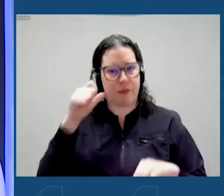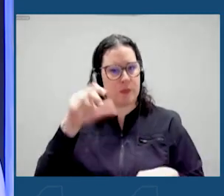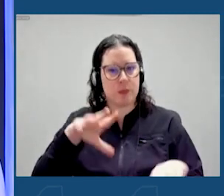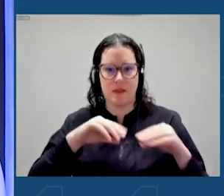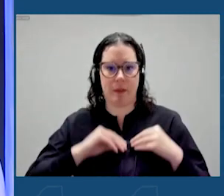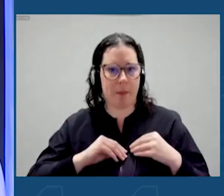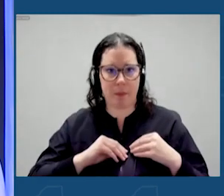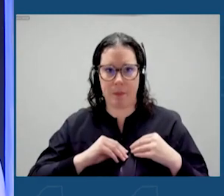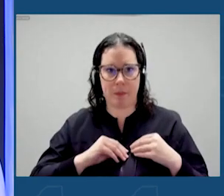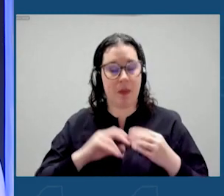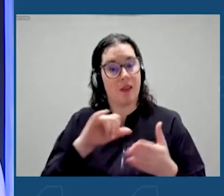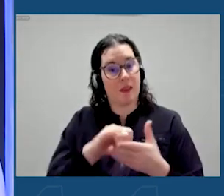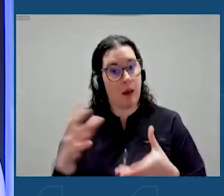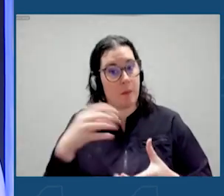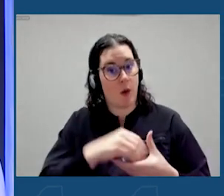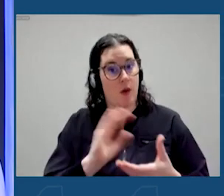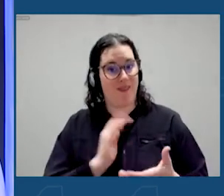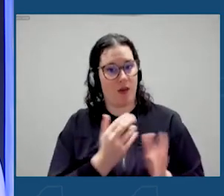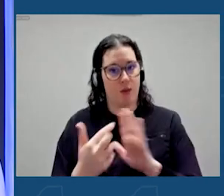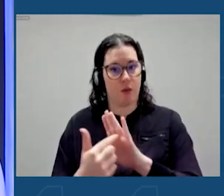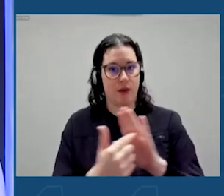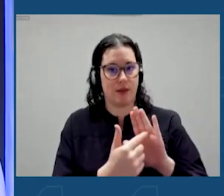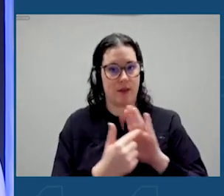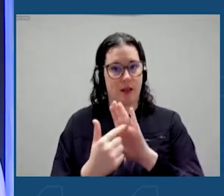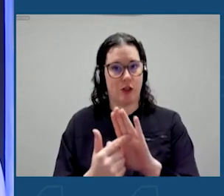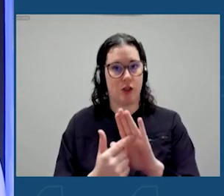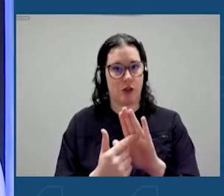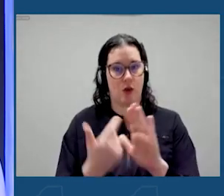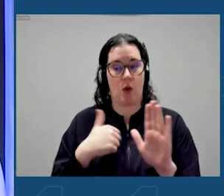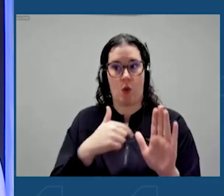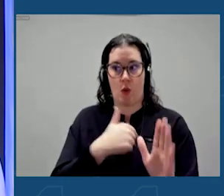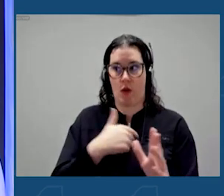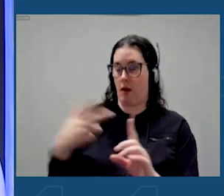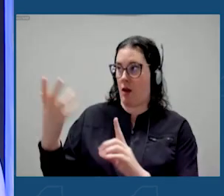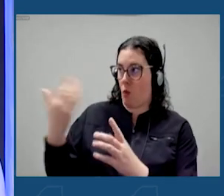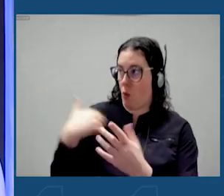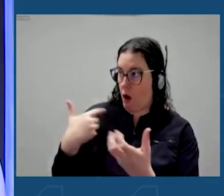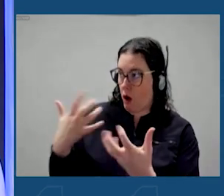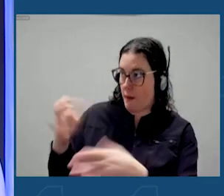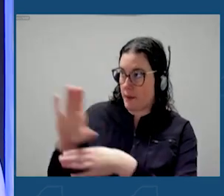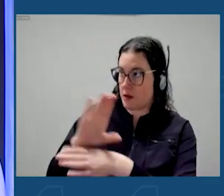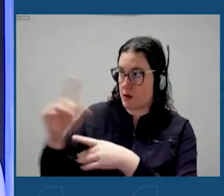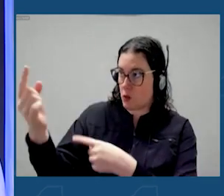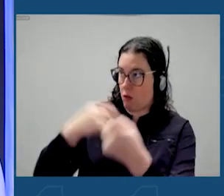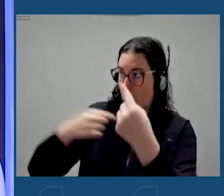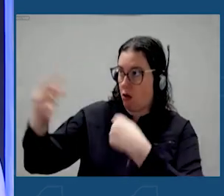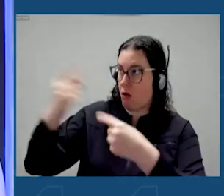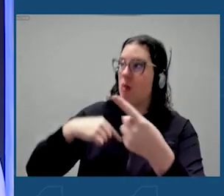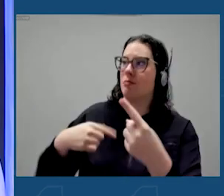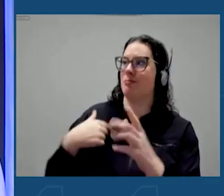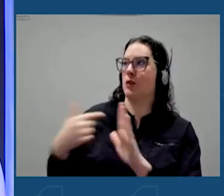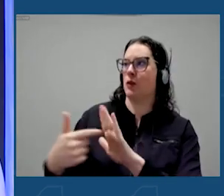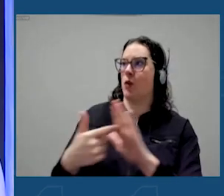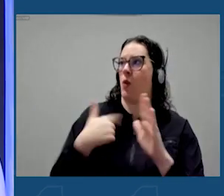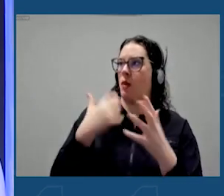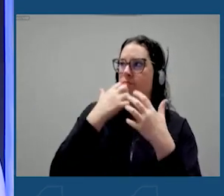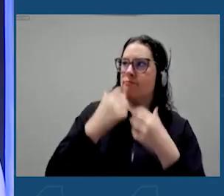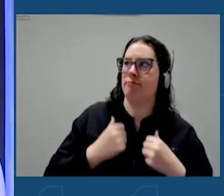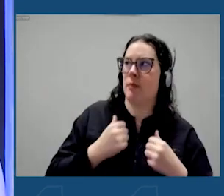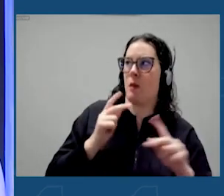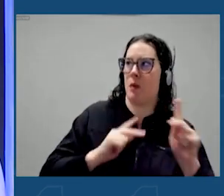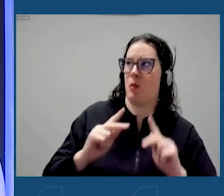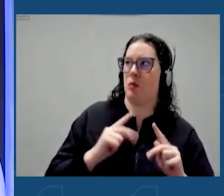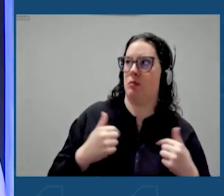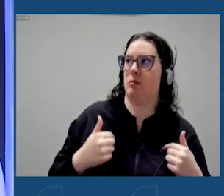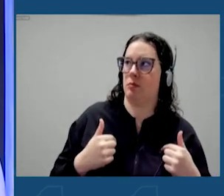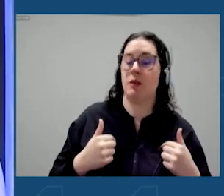That is part of our presentation as a product as we attract businesses here. And it's just as hard. But I will